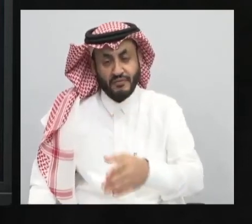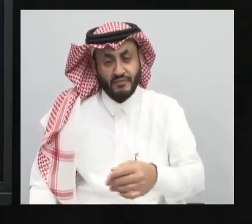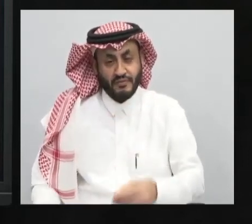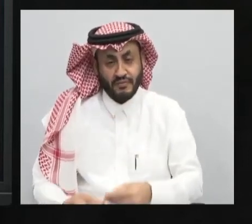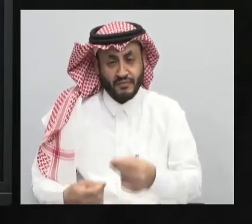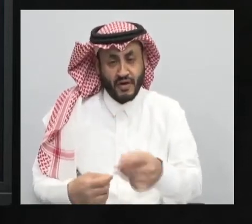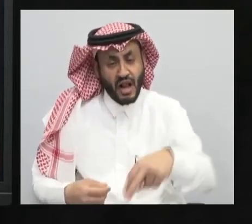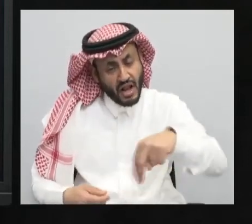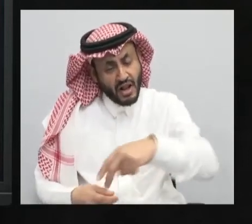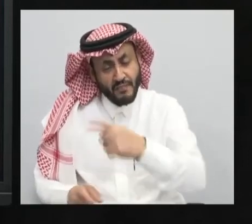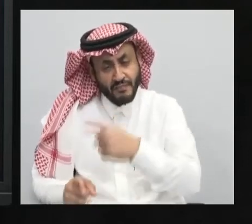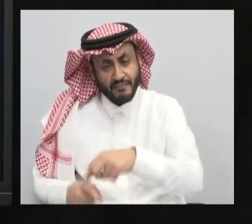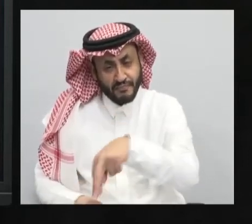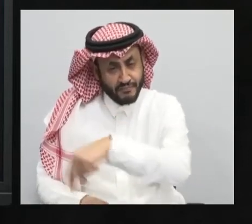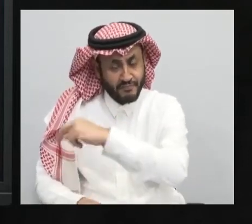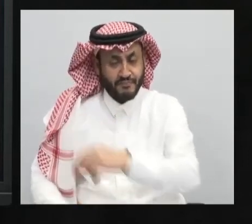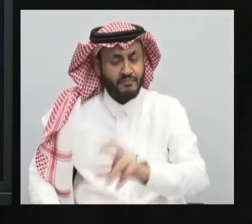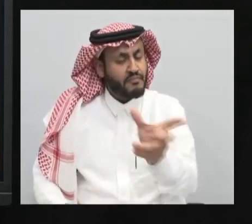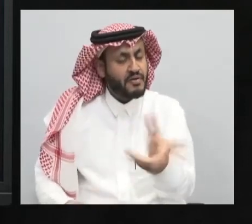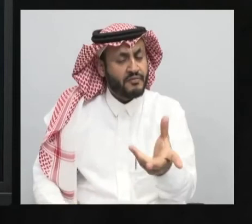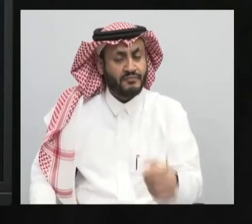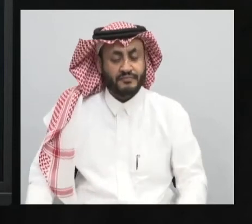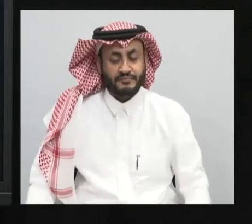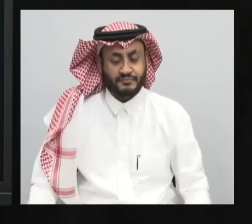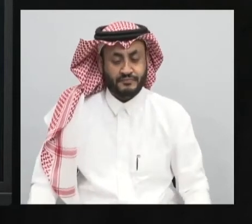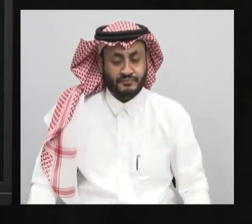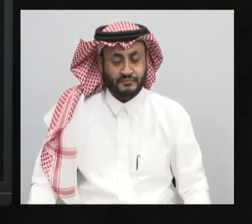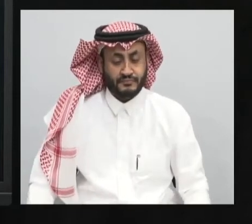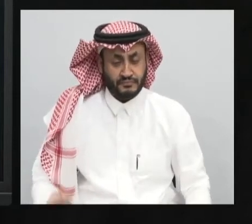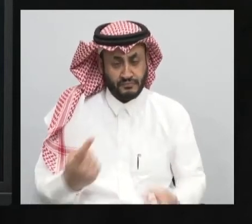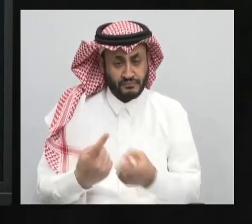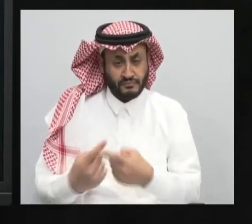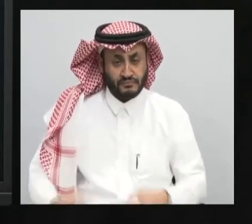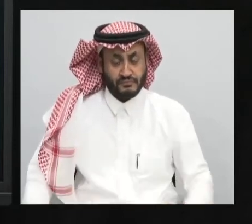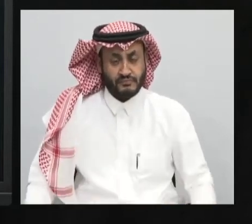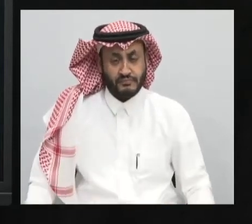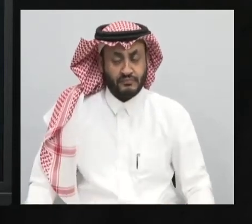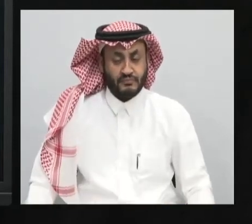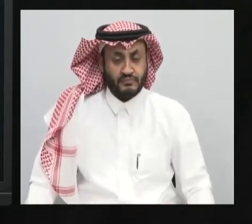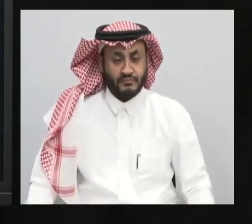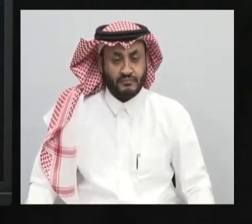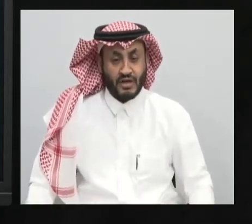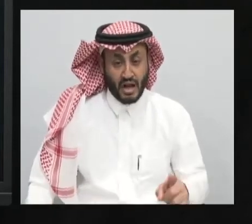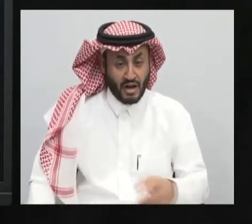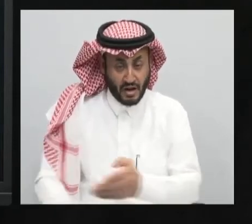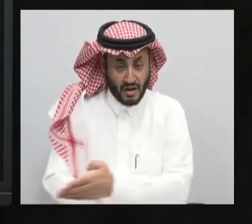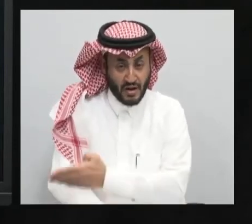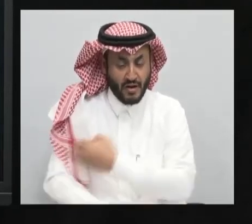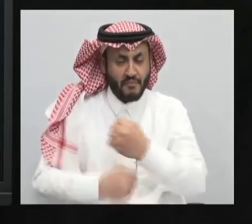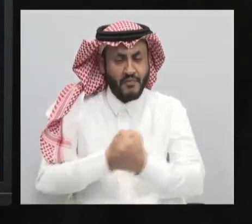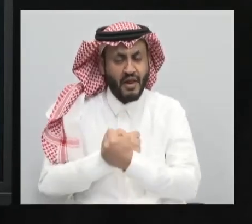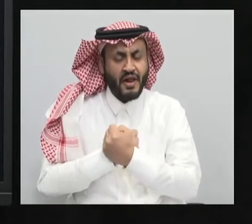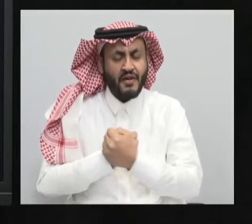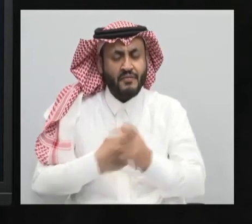I have to leave early. So who is he? And one is saying I have to support other artists.